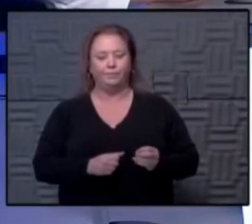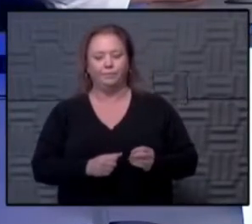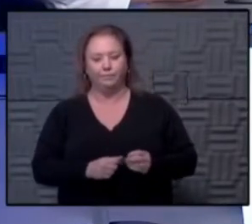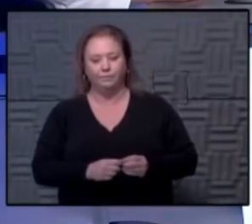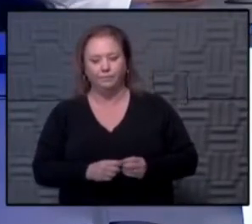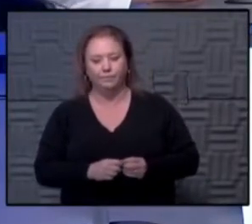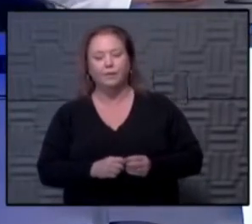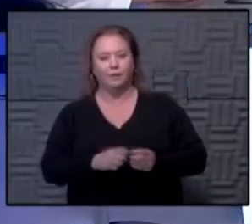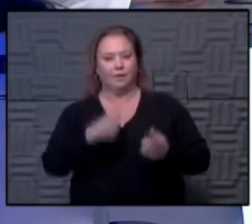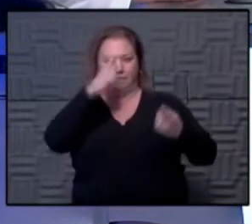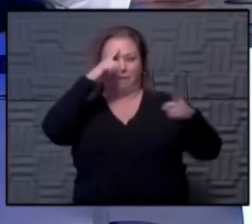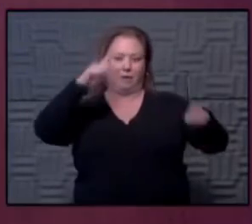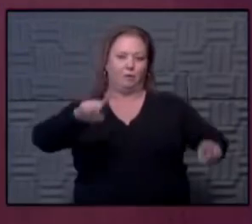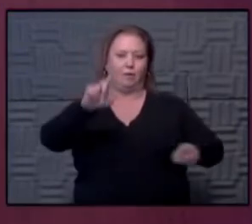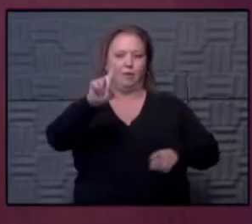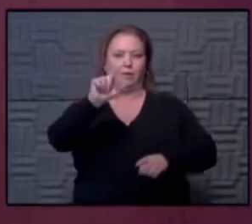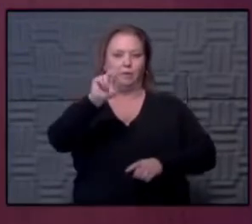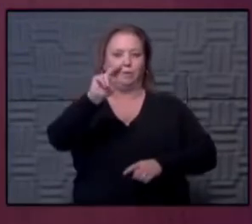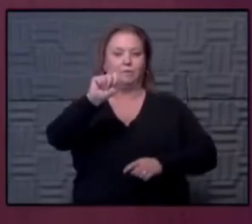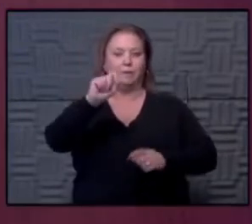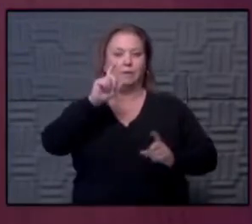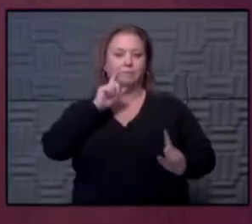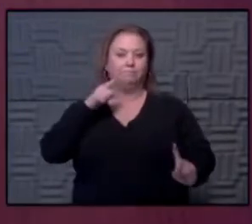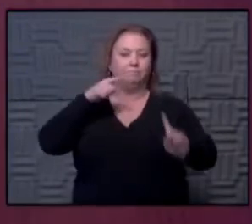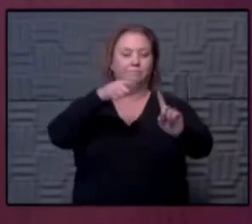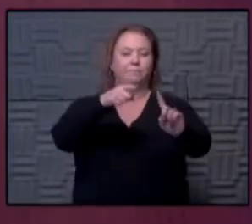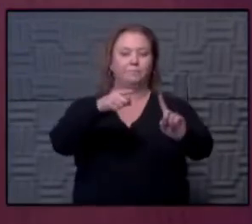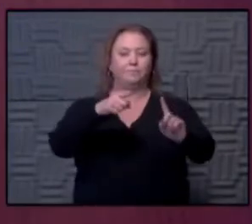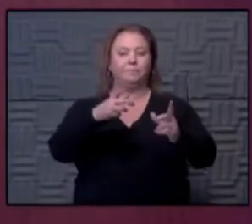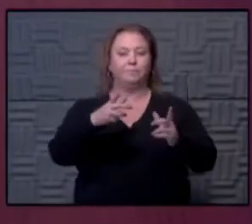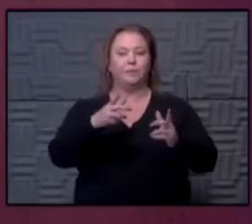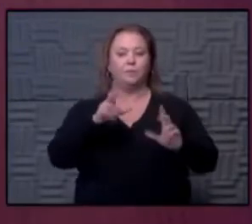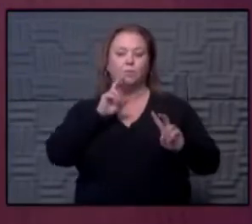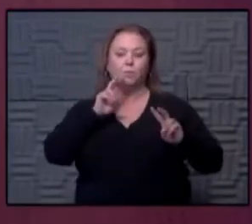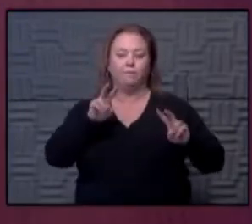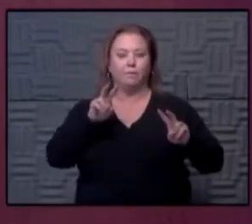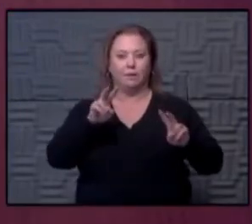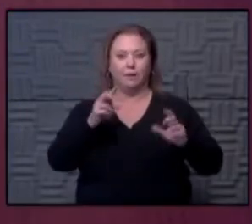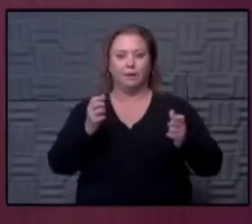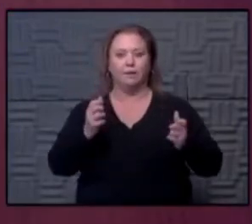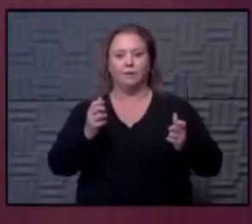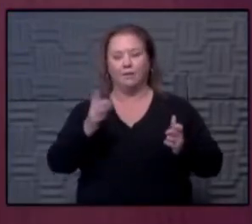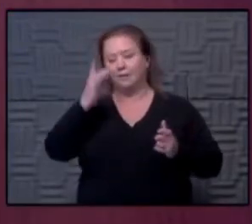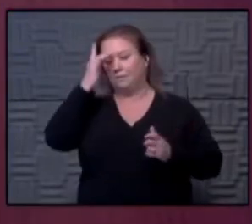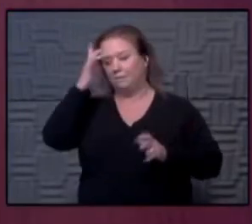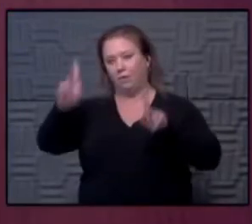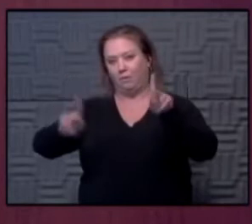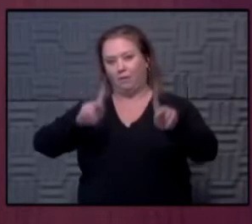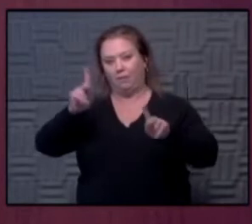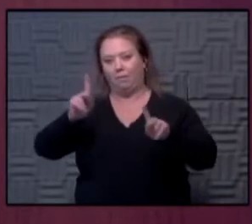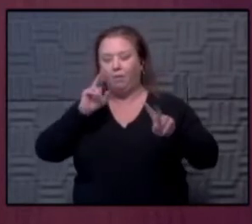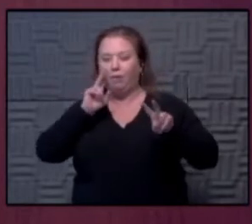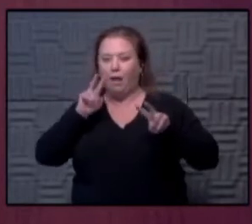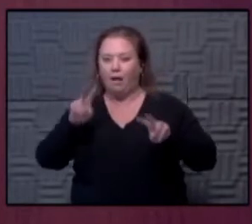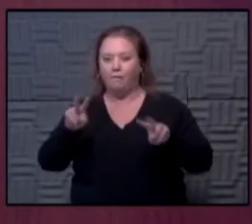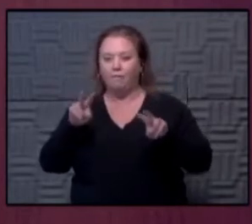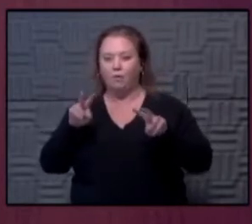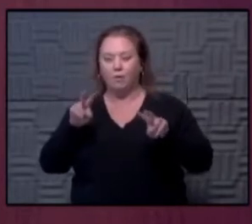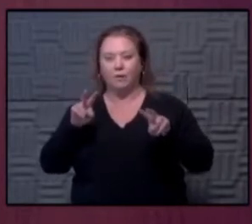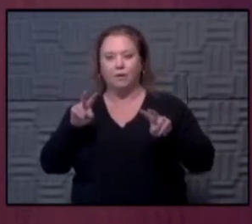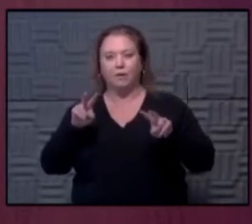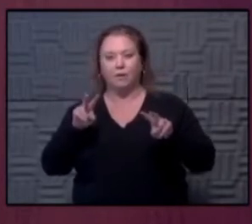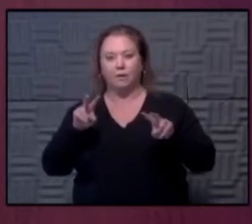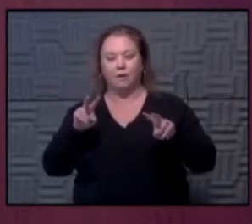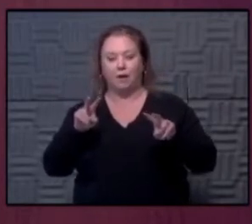point's crucial, and we've all looked at it, but there, a lot of people, much smarter than I am, have had their eyes on much